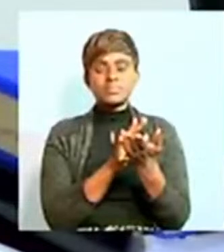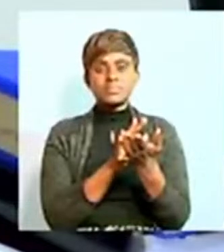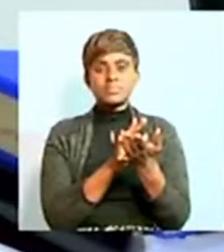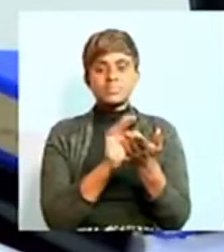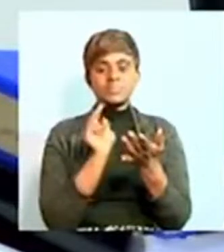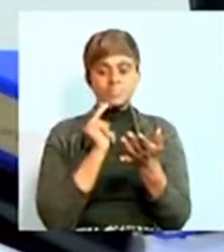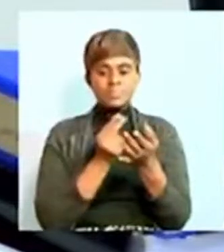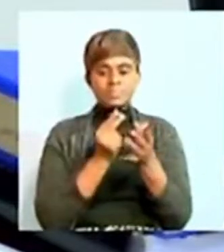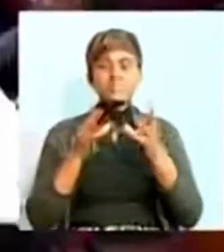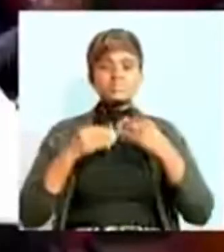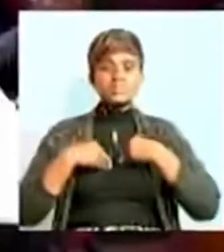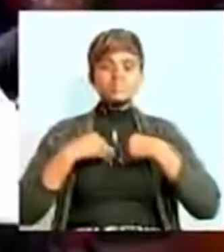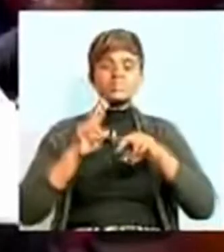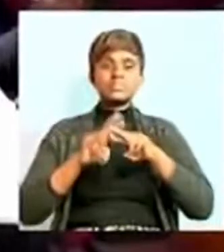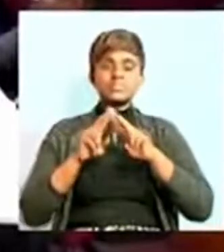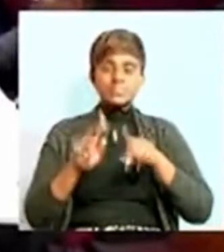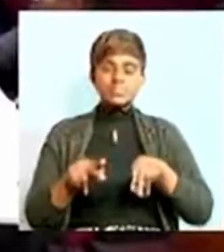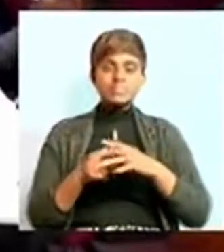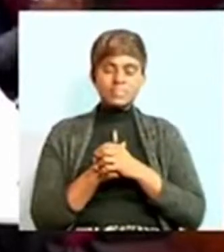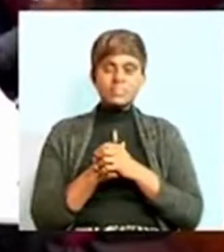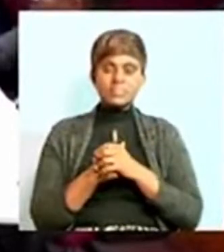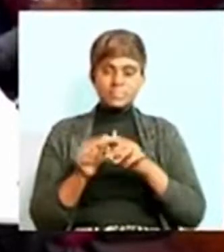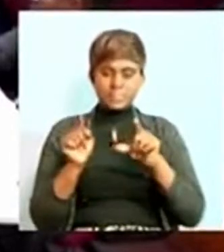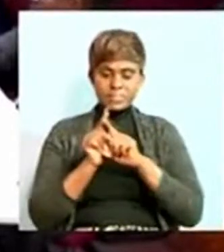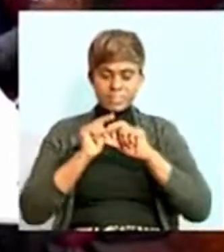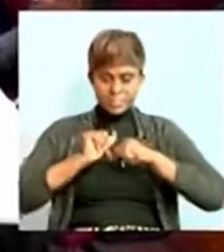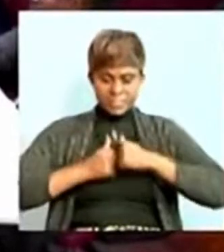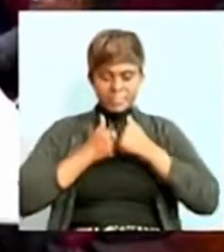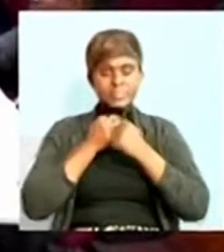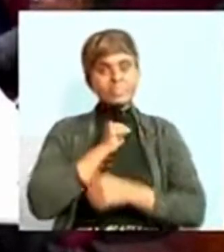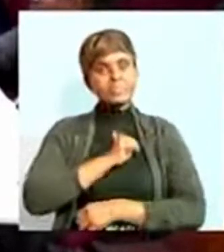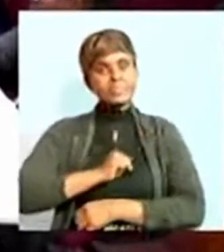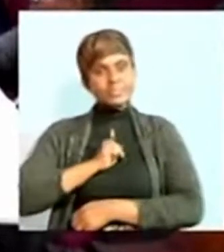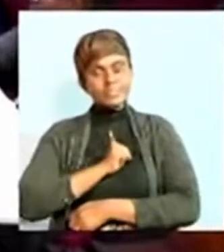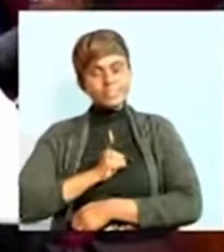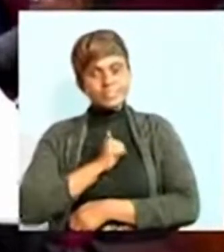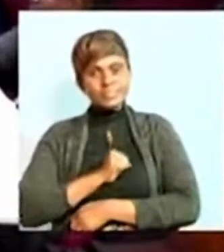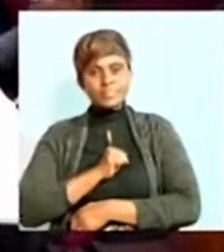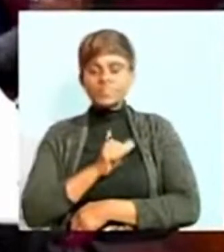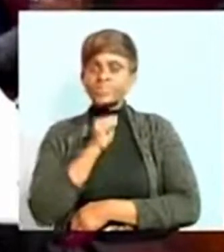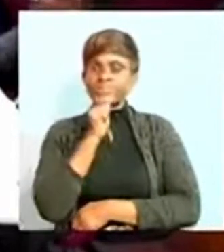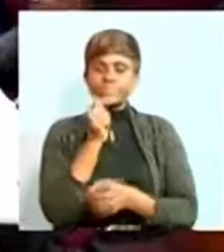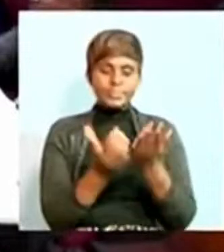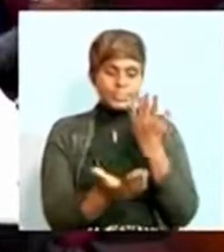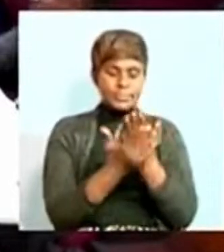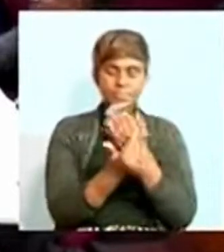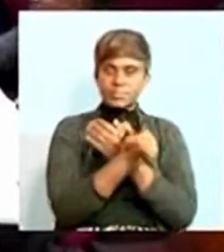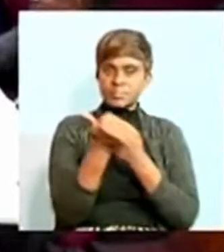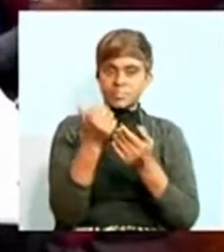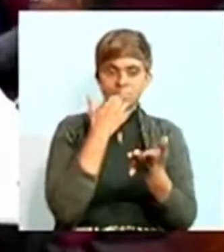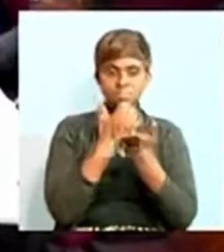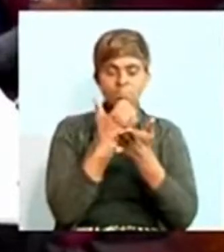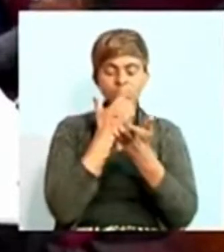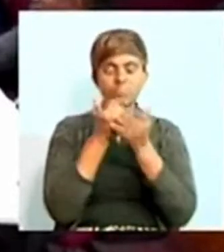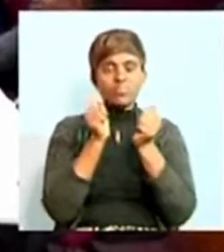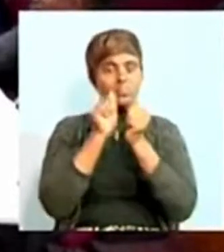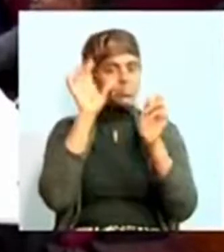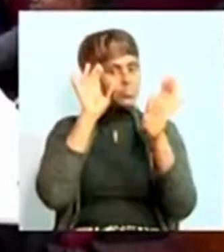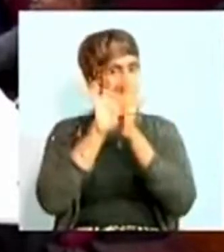We acknowledge, Chair, and we apologize for not probably attaching the other evidence in terms of